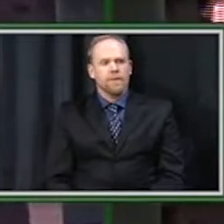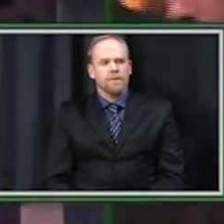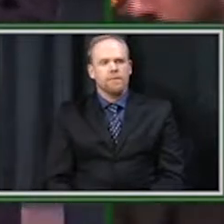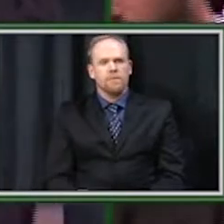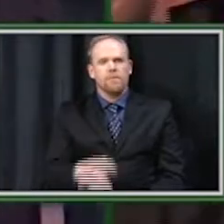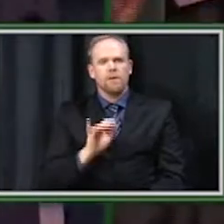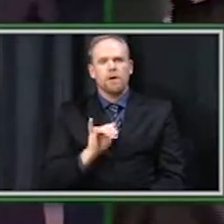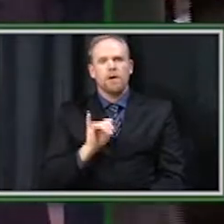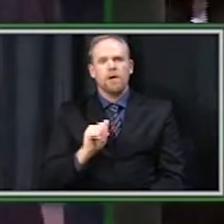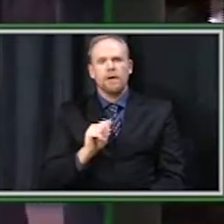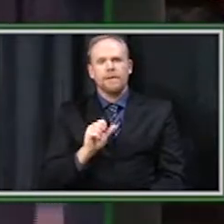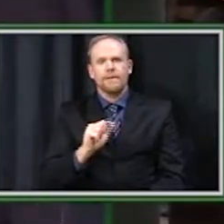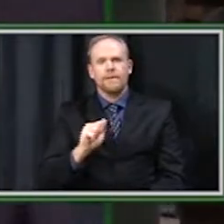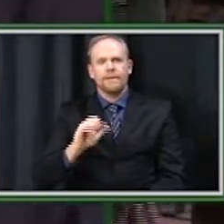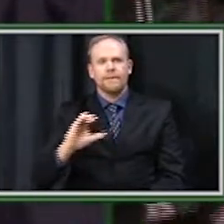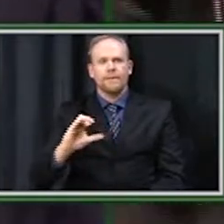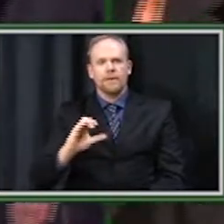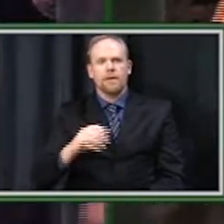Isaac Pye.